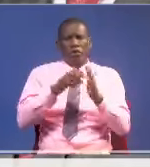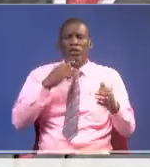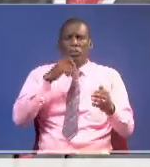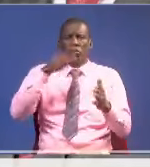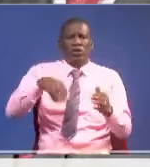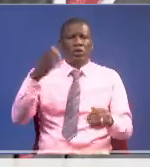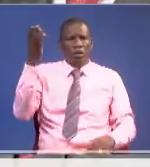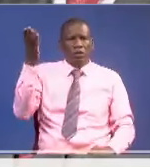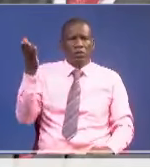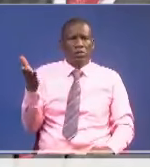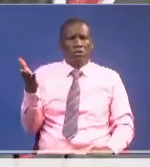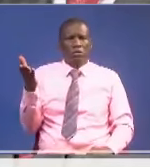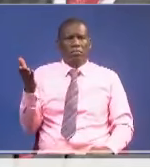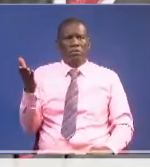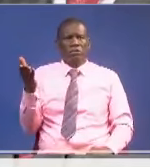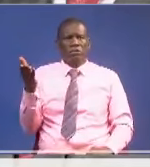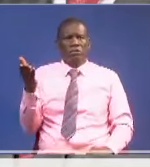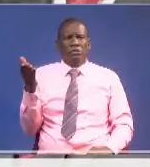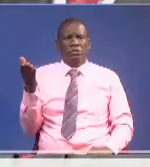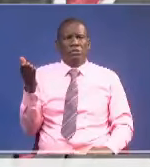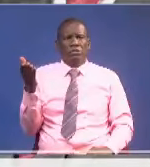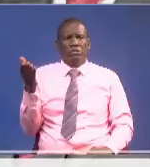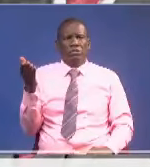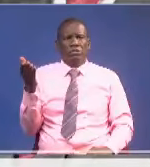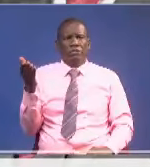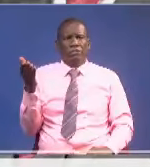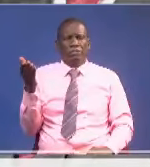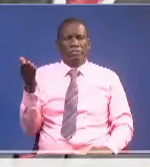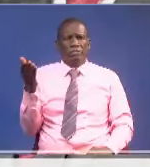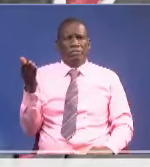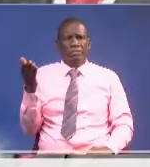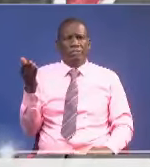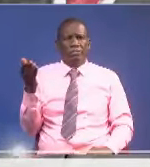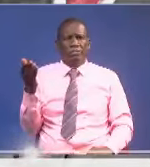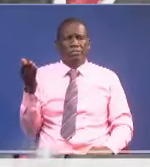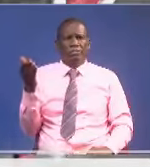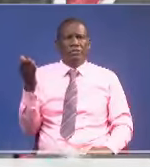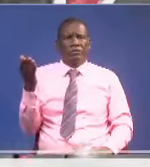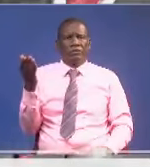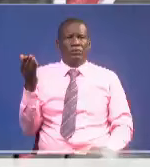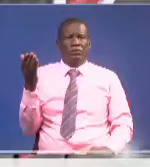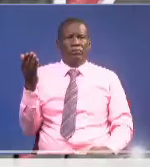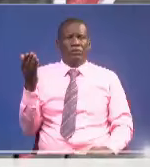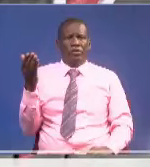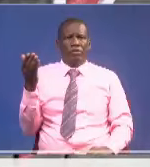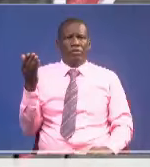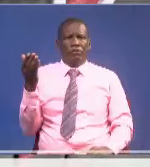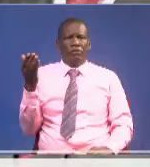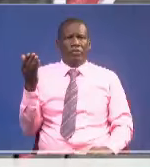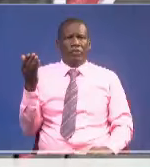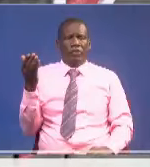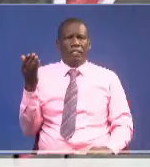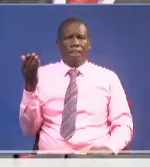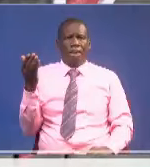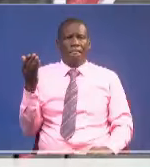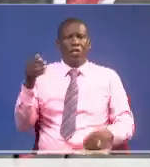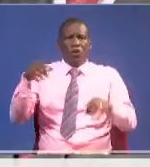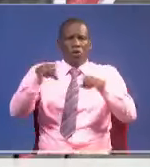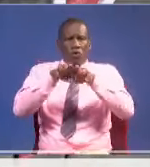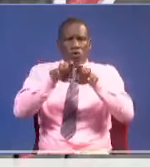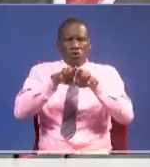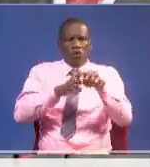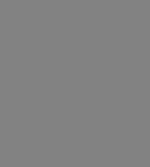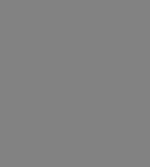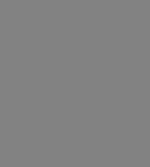Act, Lenolkulai will be required to pay double the amount he received or be imprisoned for a term not exceeding 10 years.